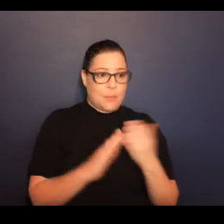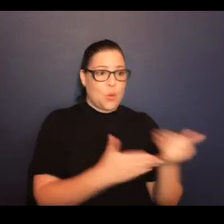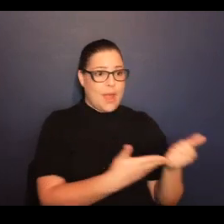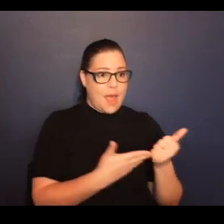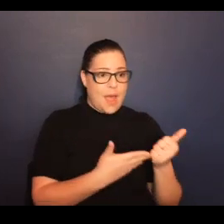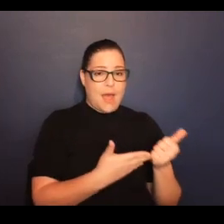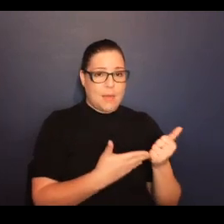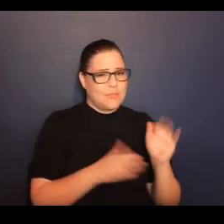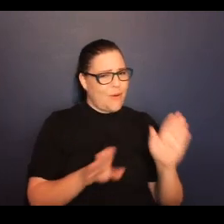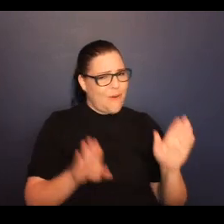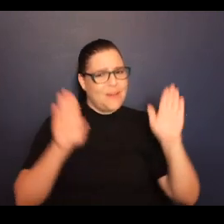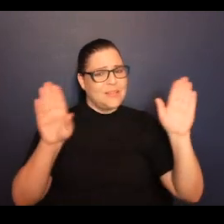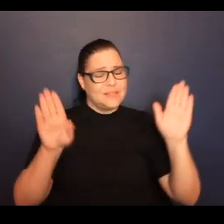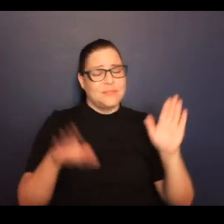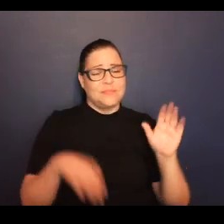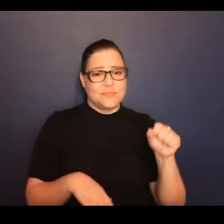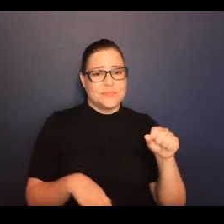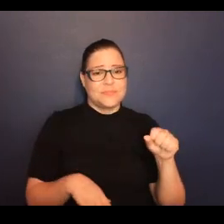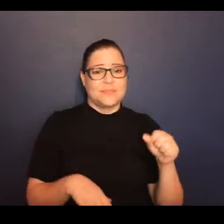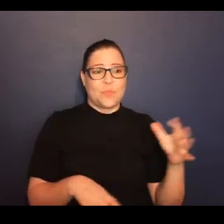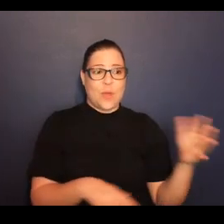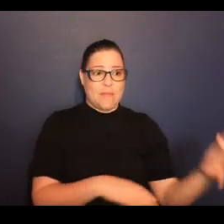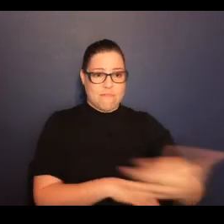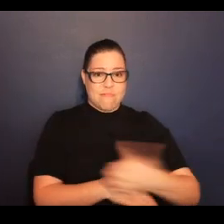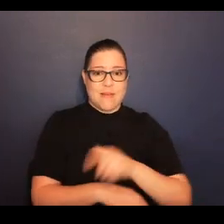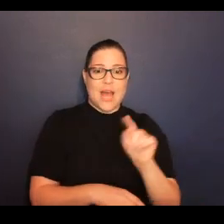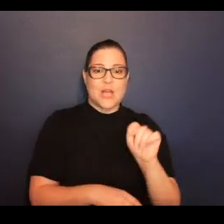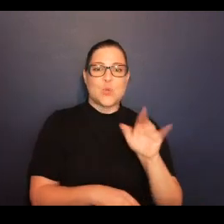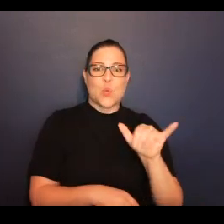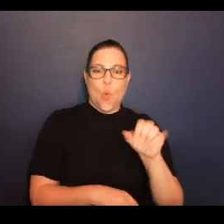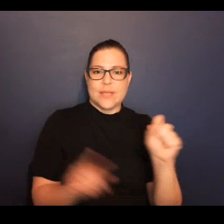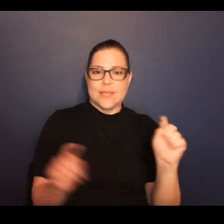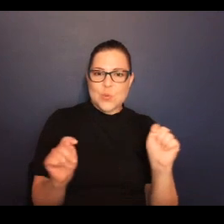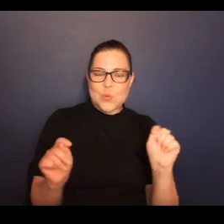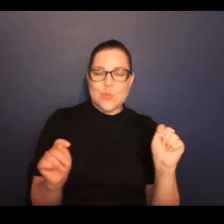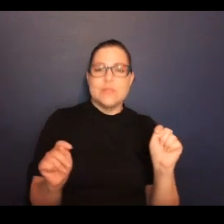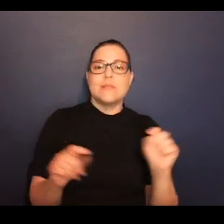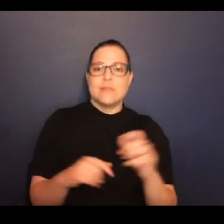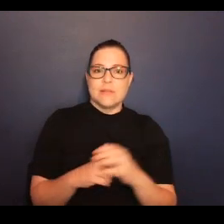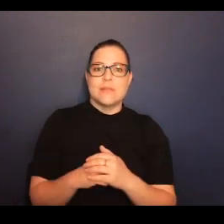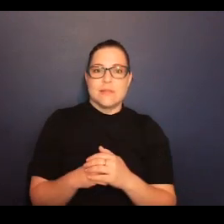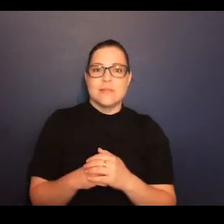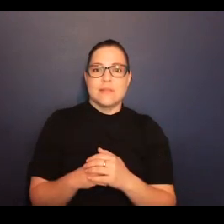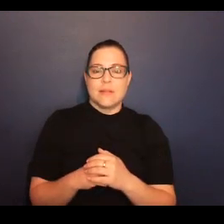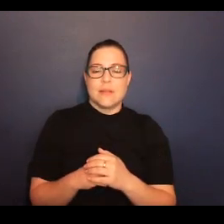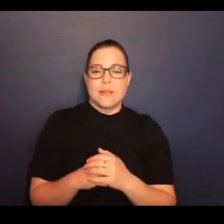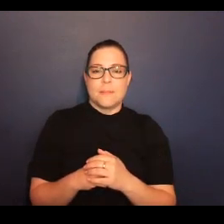was pretty awesome. We got some toys, and